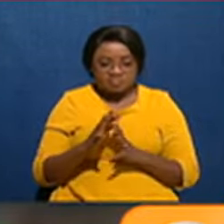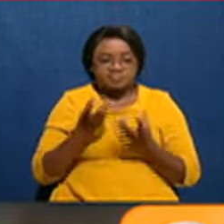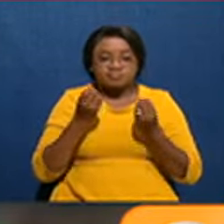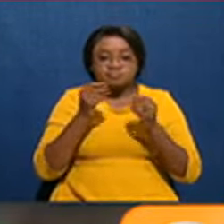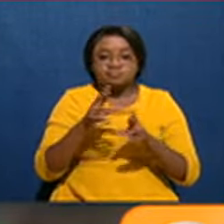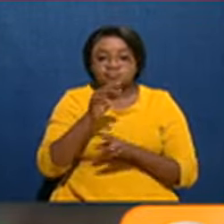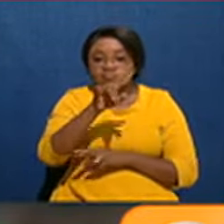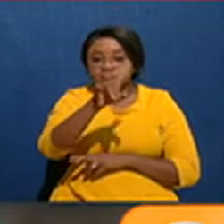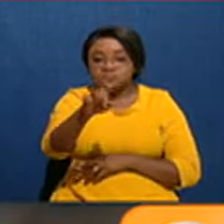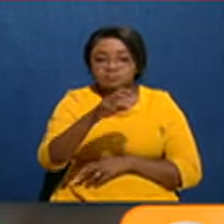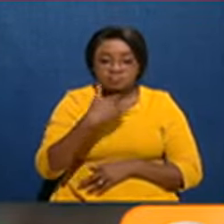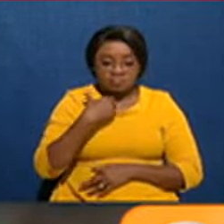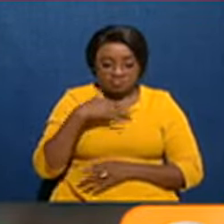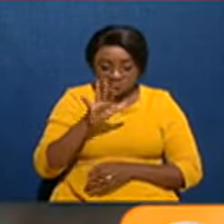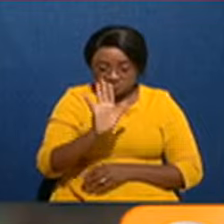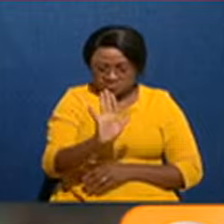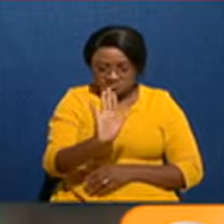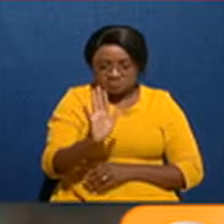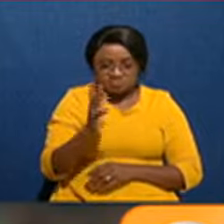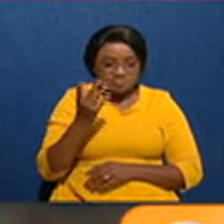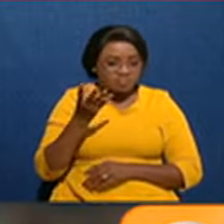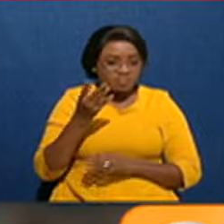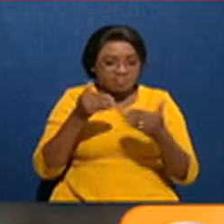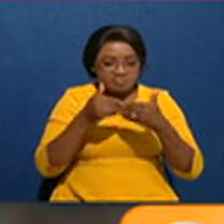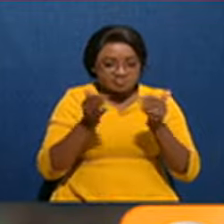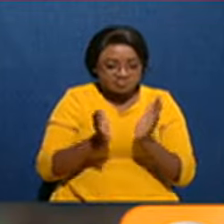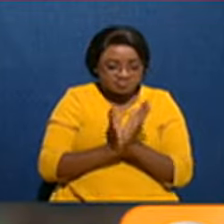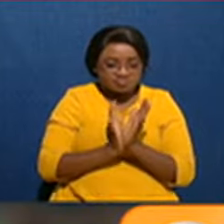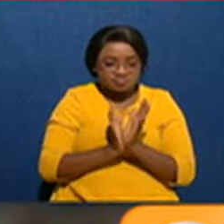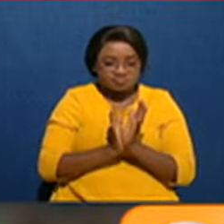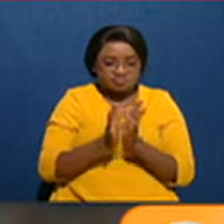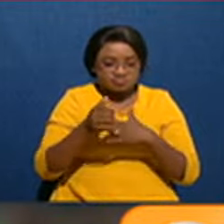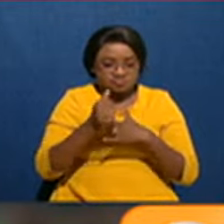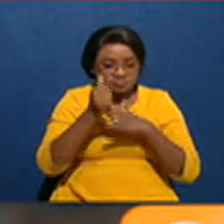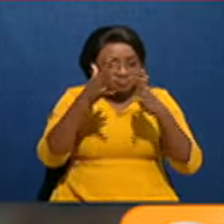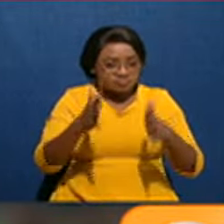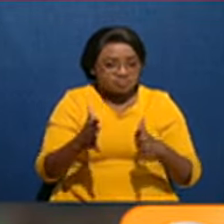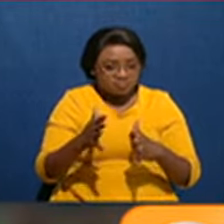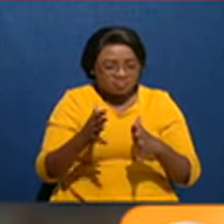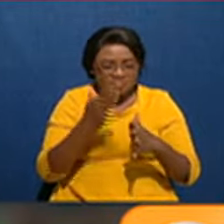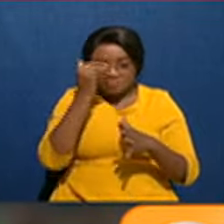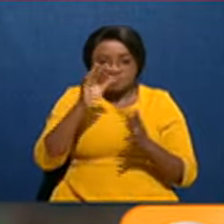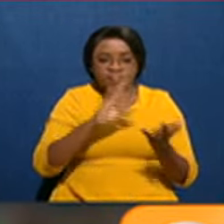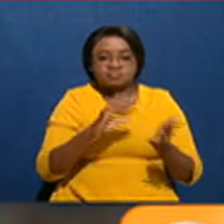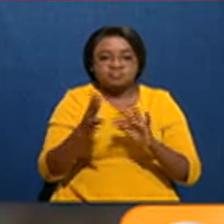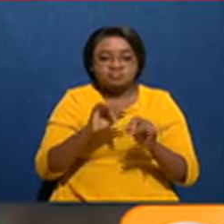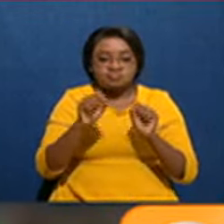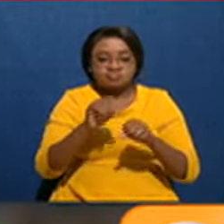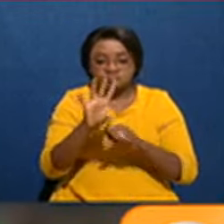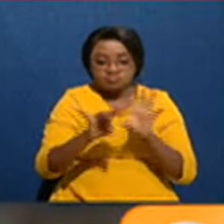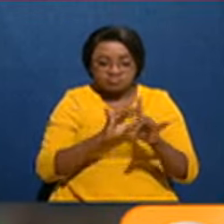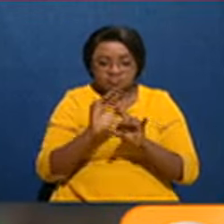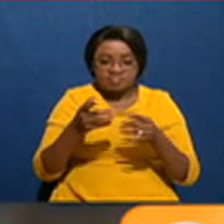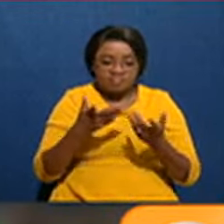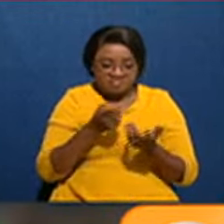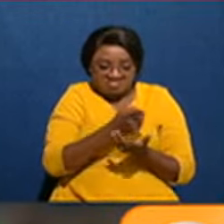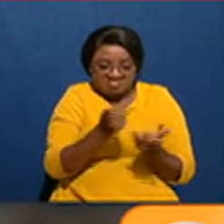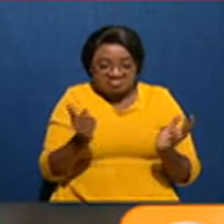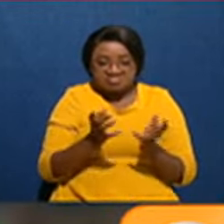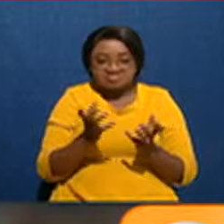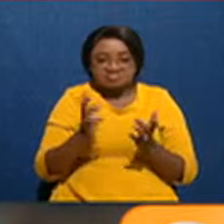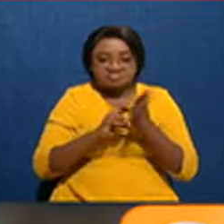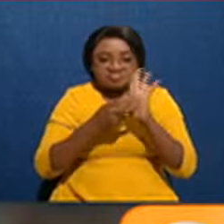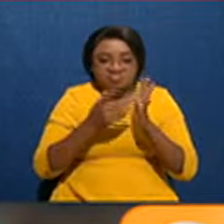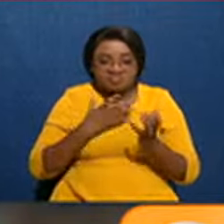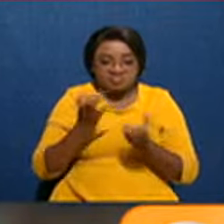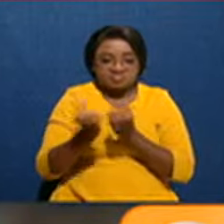got engineers in their leadership or management. Because sometimes you'll find contractors are business people, and a business